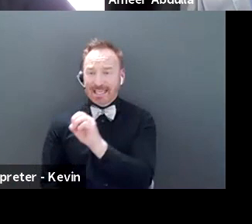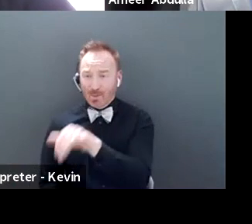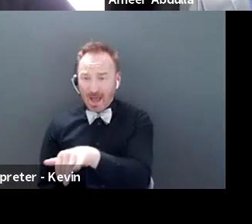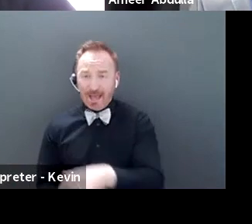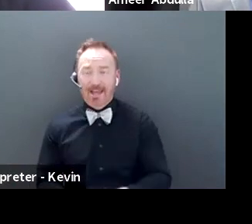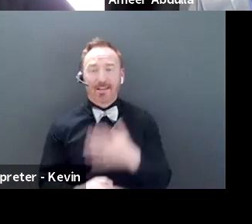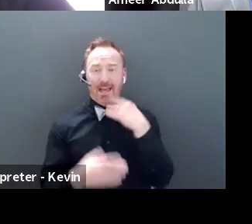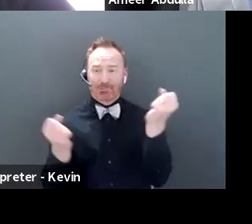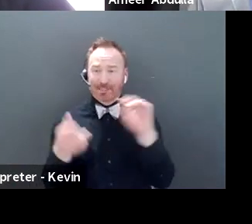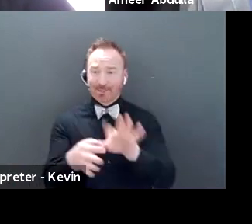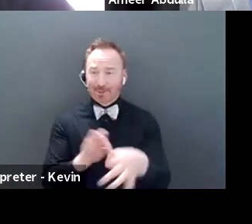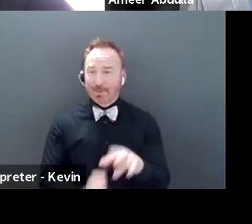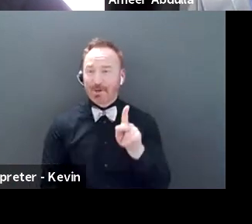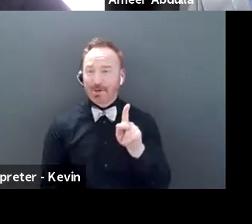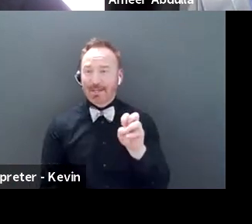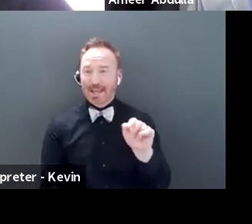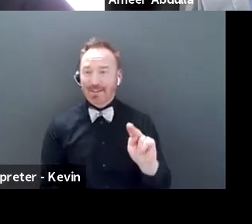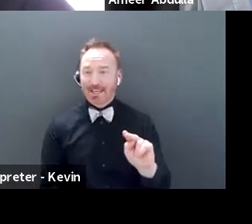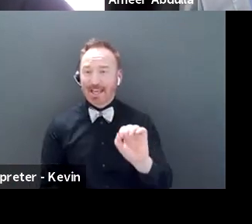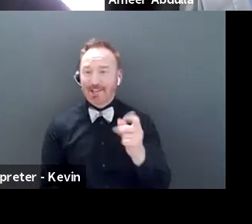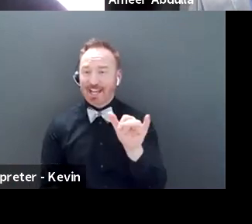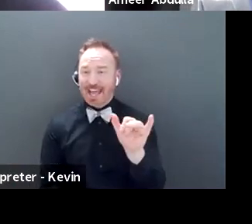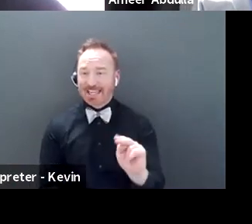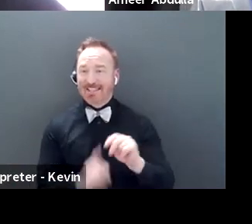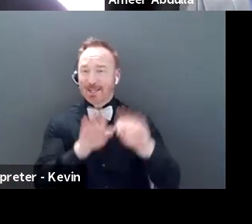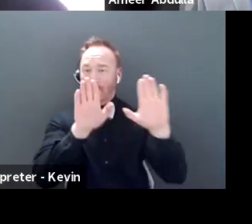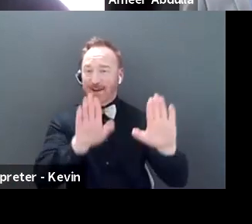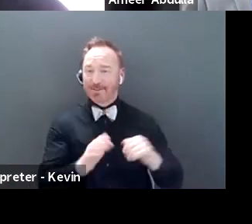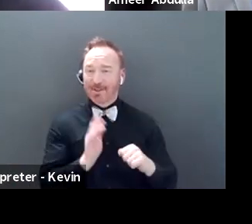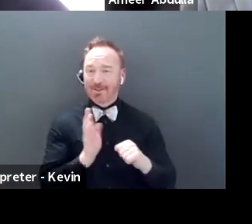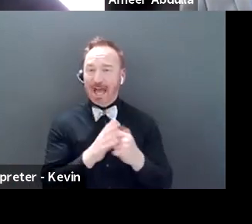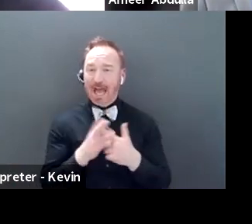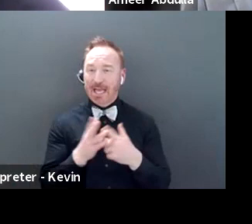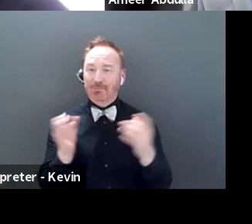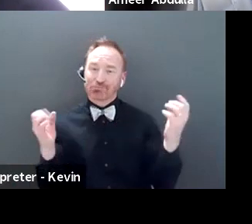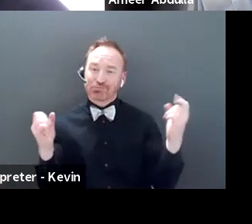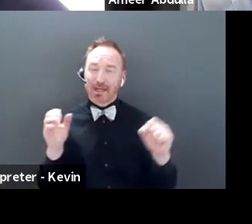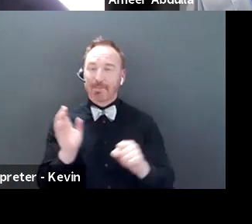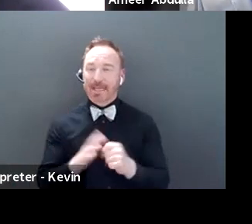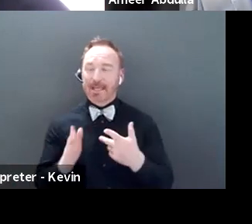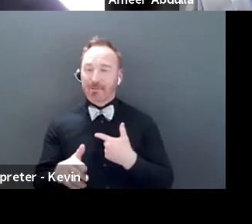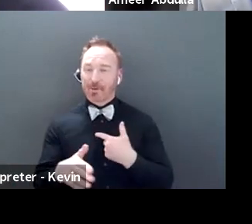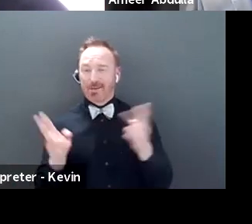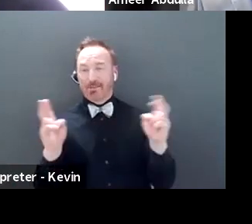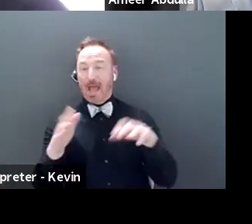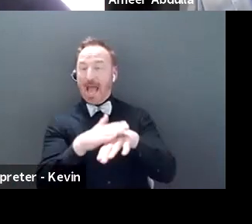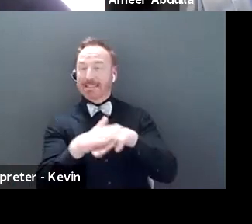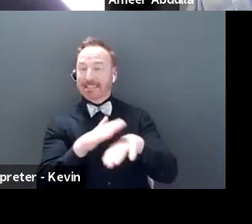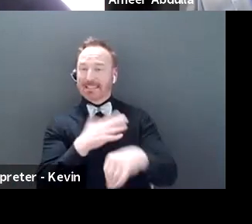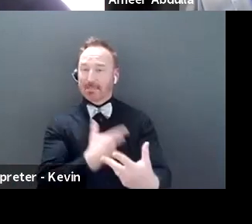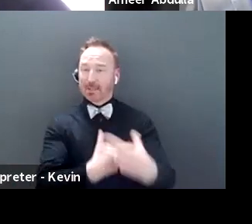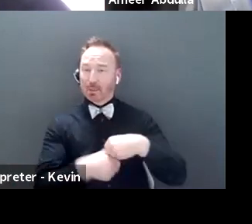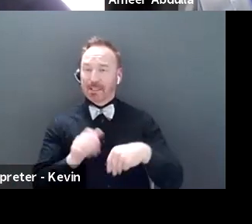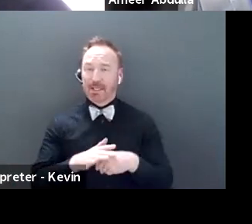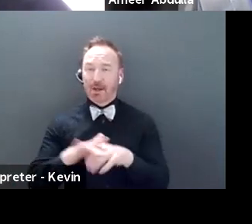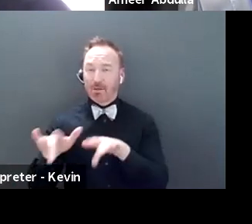our ASL interpreters, Kevin and Shannon today. They did a fantastic job making our session more accessible. They will be included on our recording